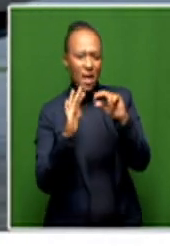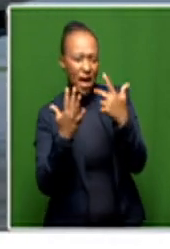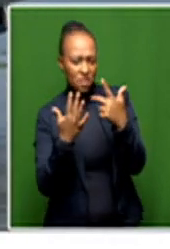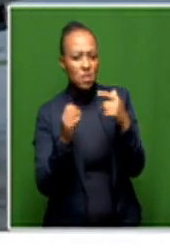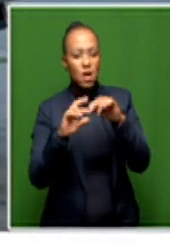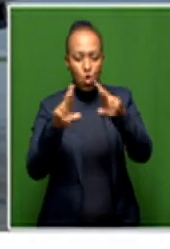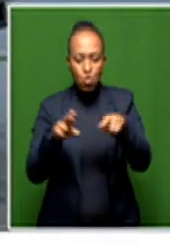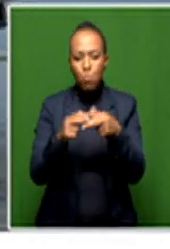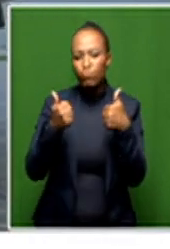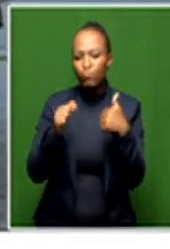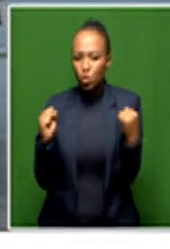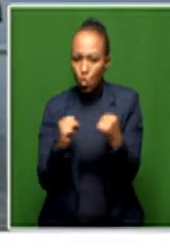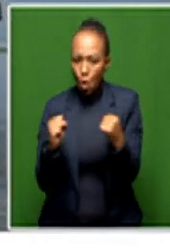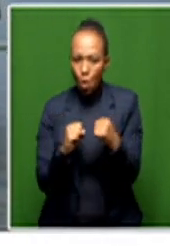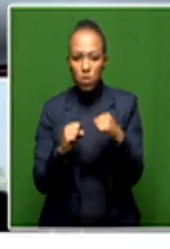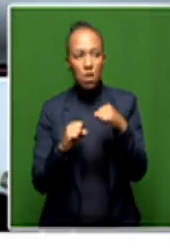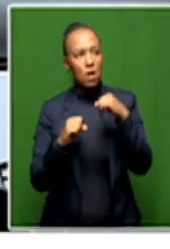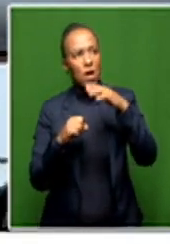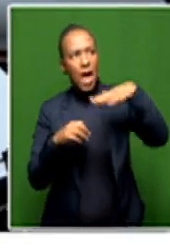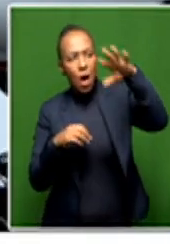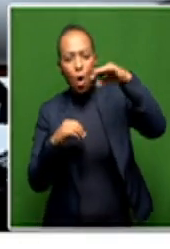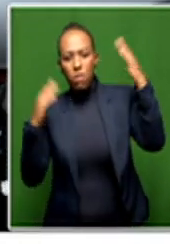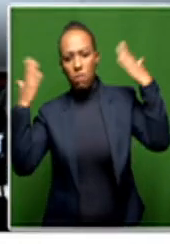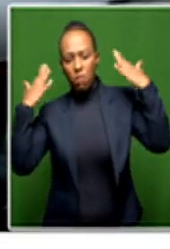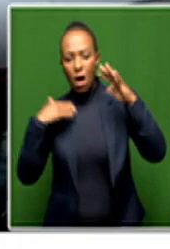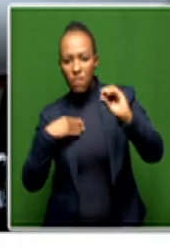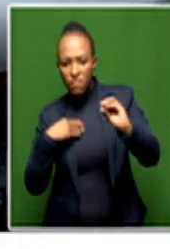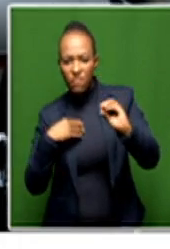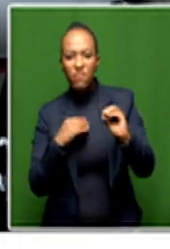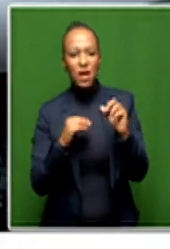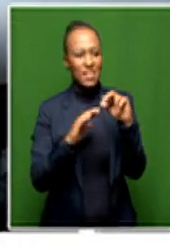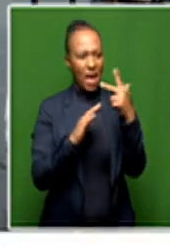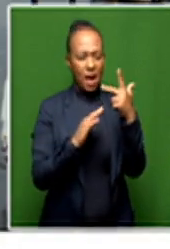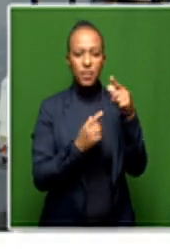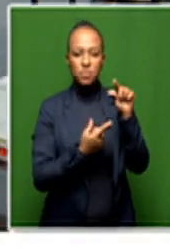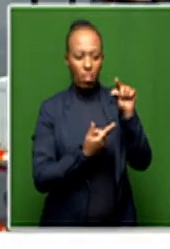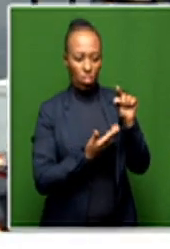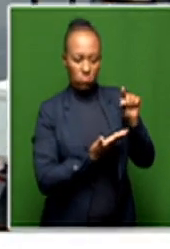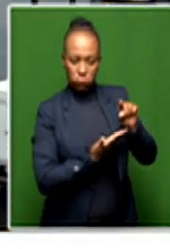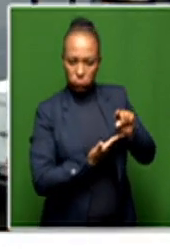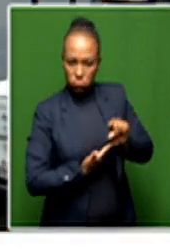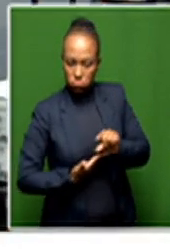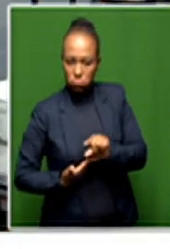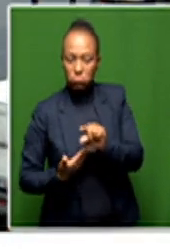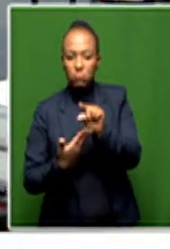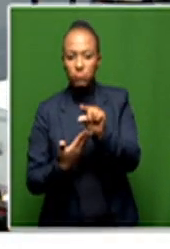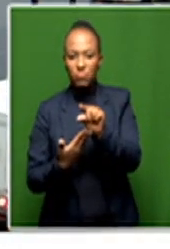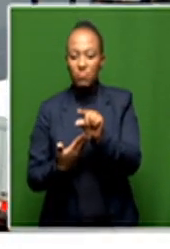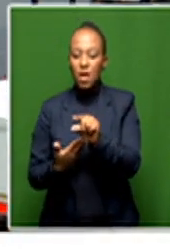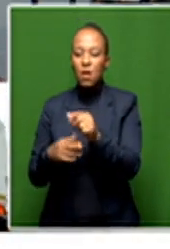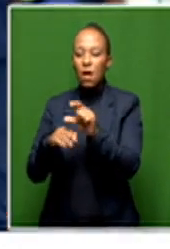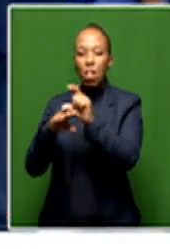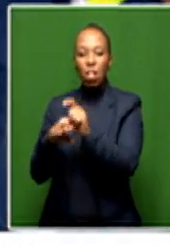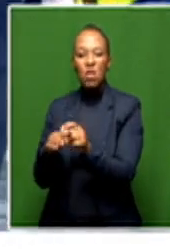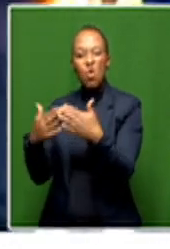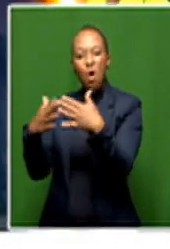room is cold, and there's an aircon in, and it's the room temperature is 8 degrees, for argument's sake. But you leave it out in the